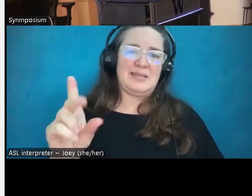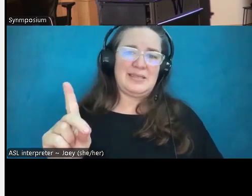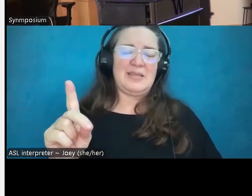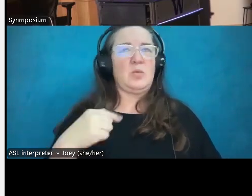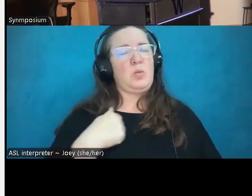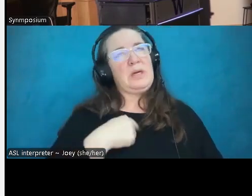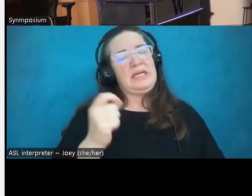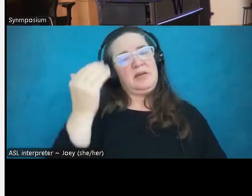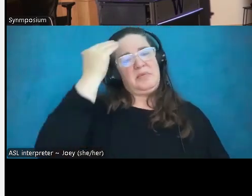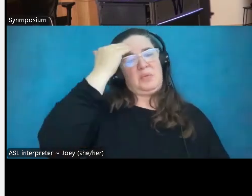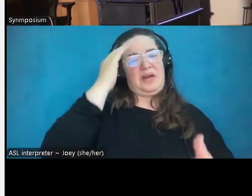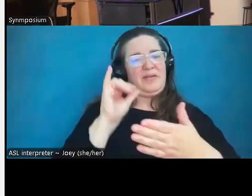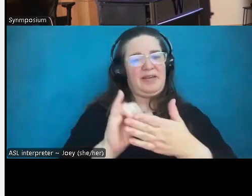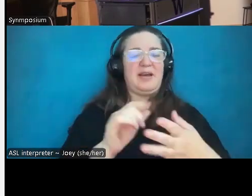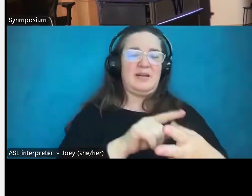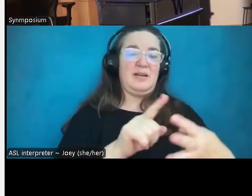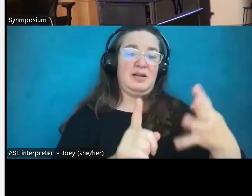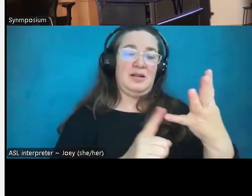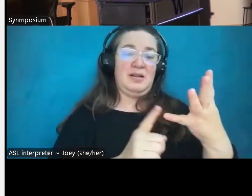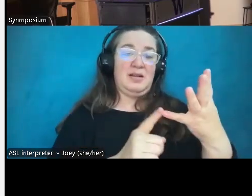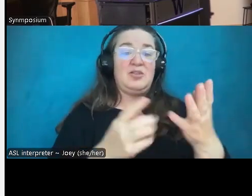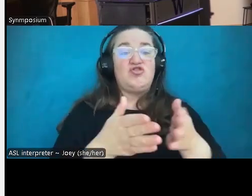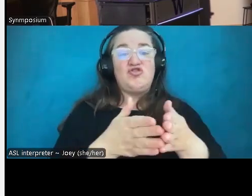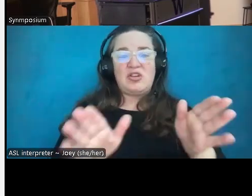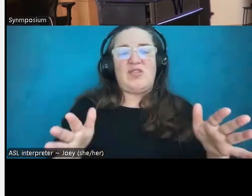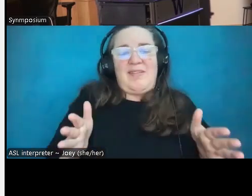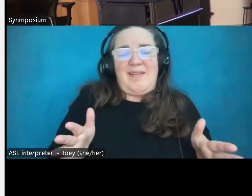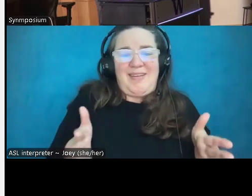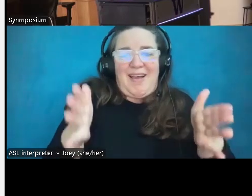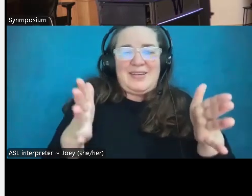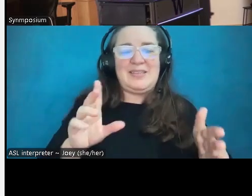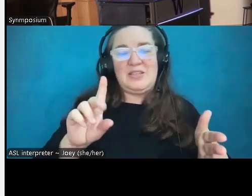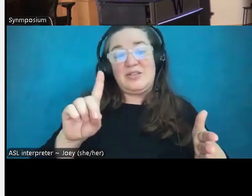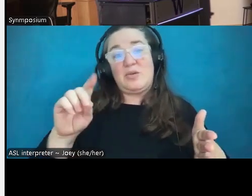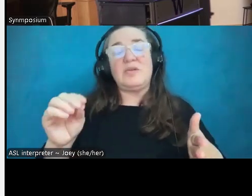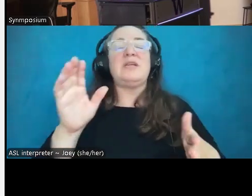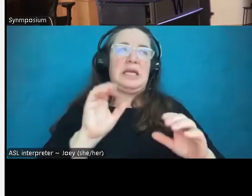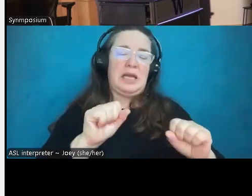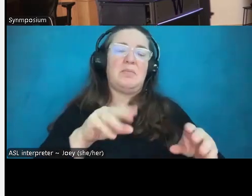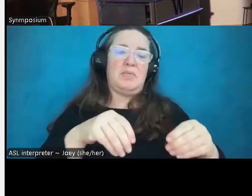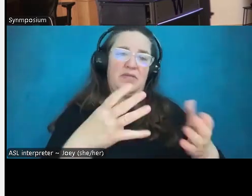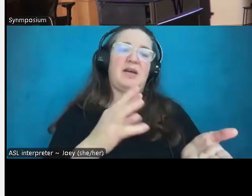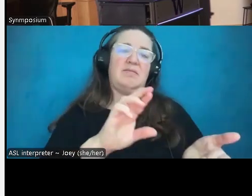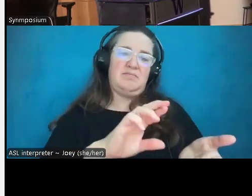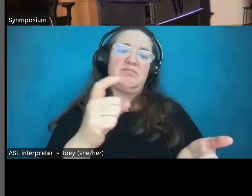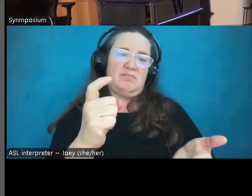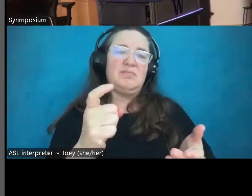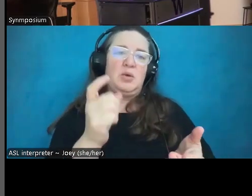general anxiety disorder, major depressive disorder that do respond to pharmacotherapy with typically